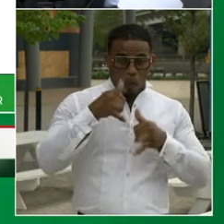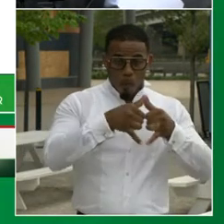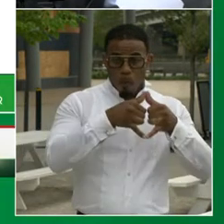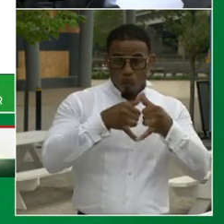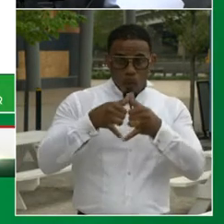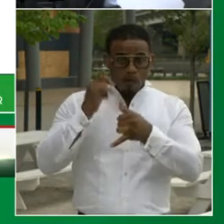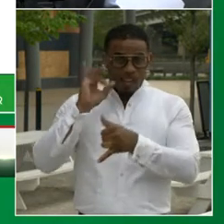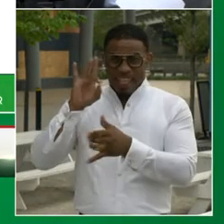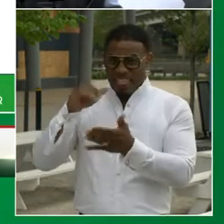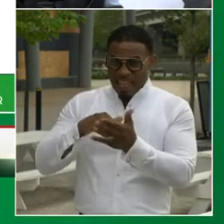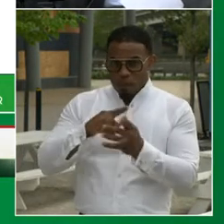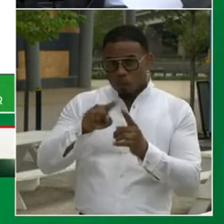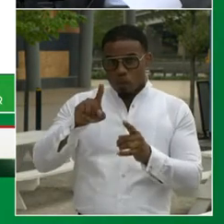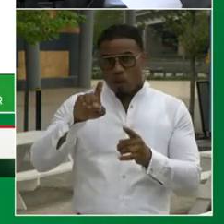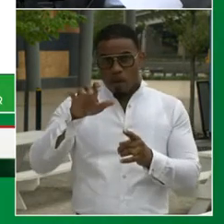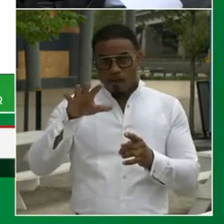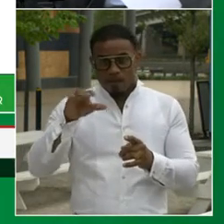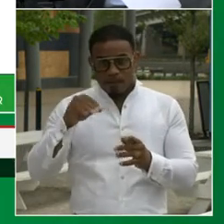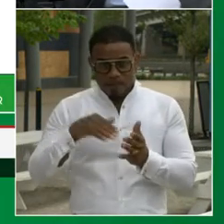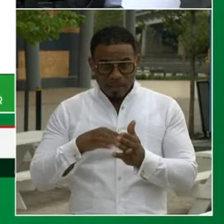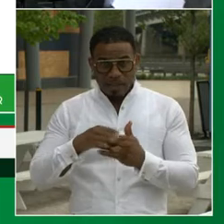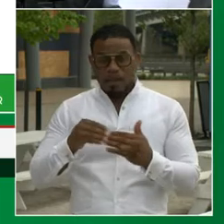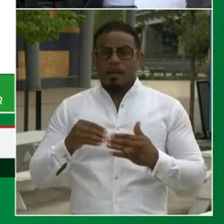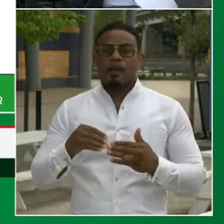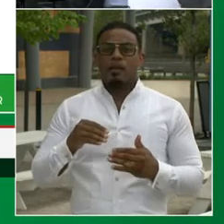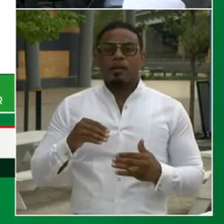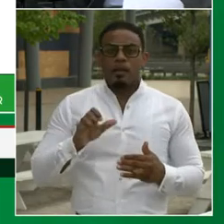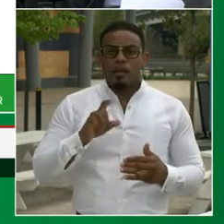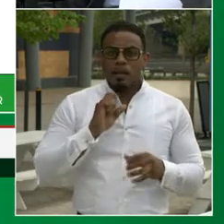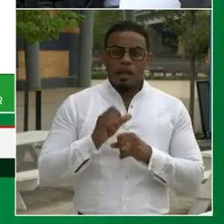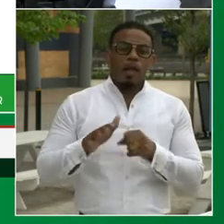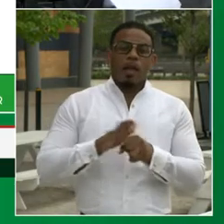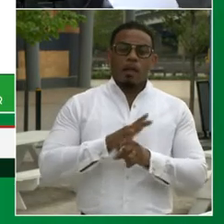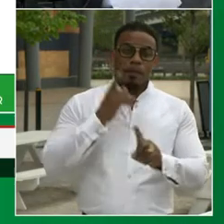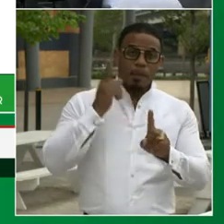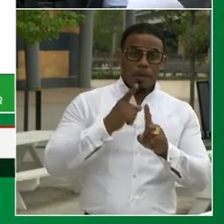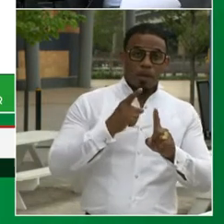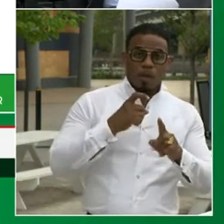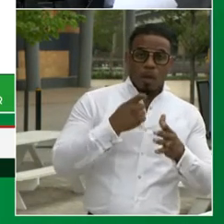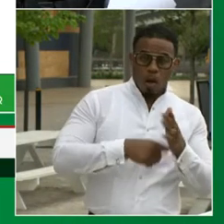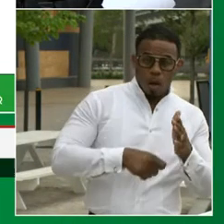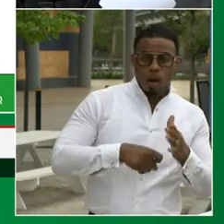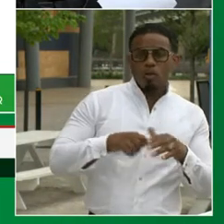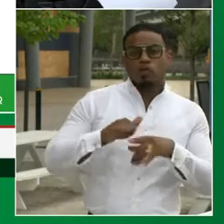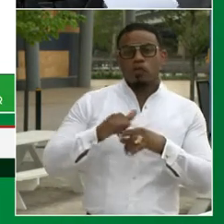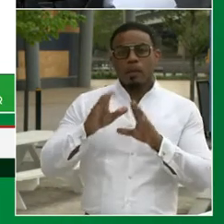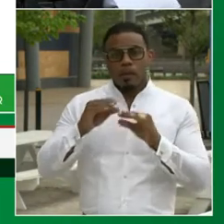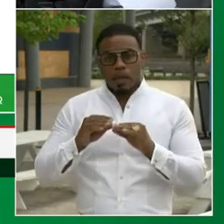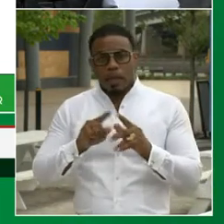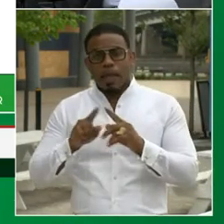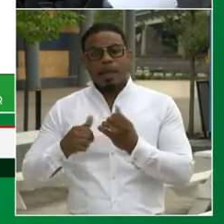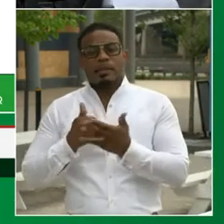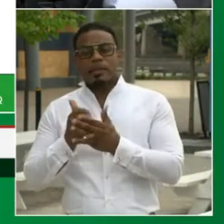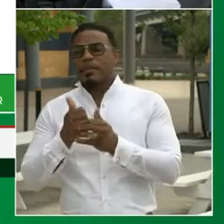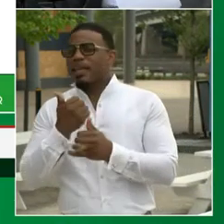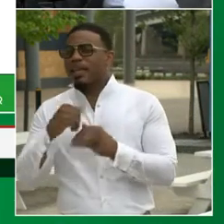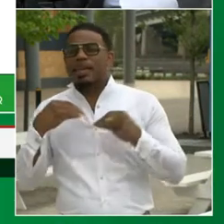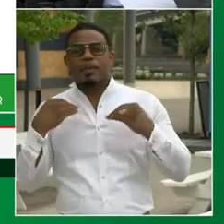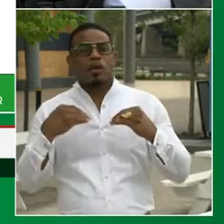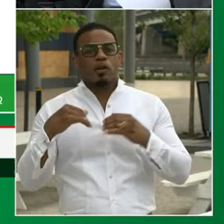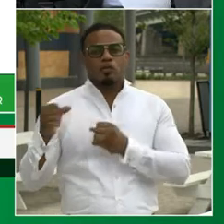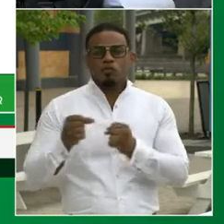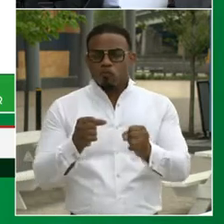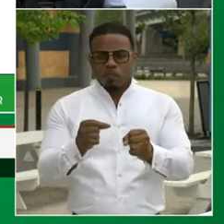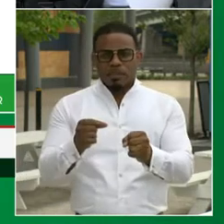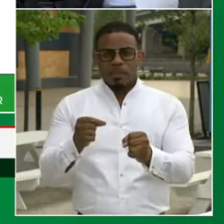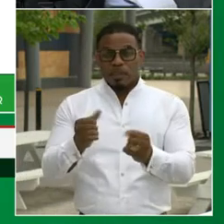for $8,250. And that's actually going to cover the mission of the cost, the training sessions, and assist them in any marketing